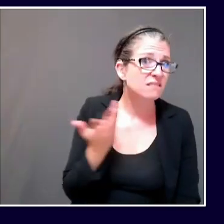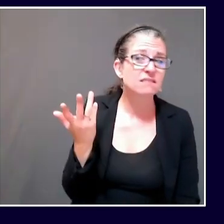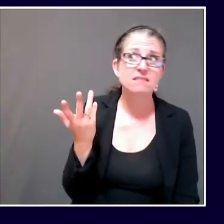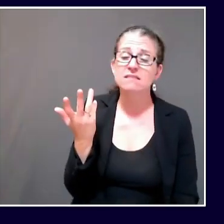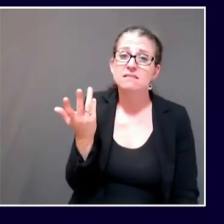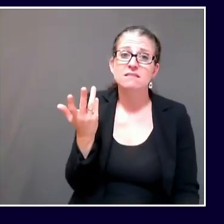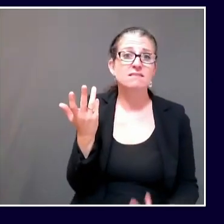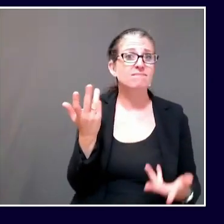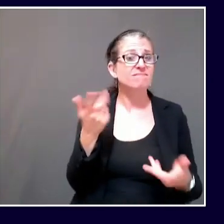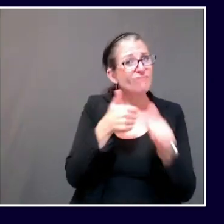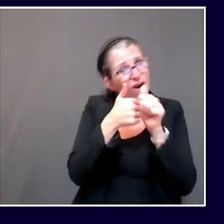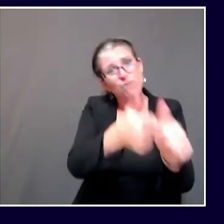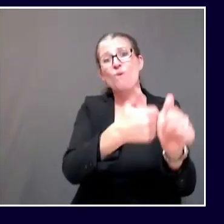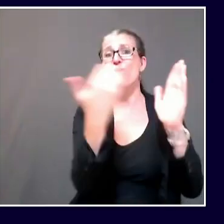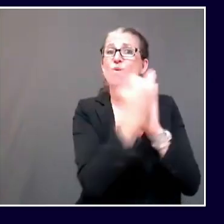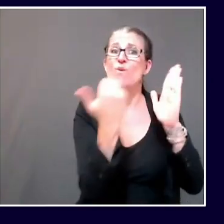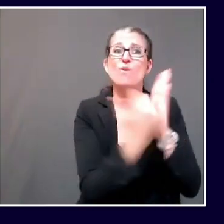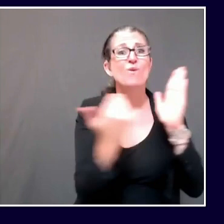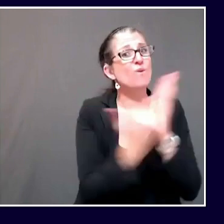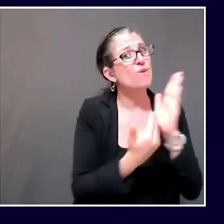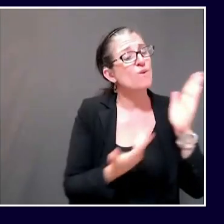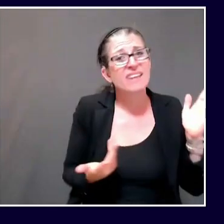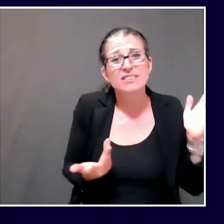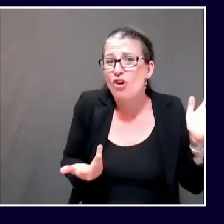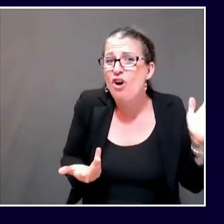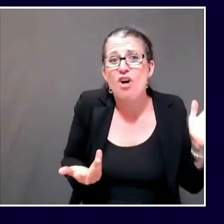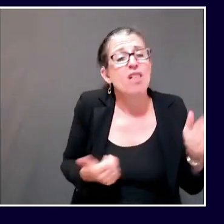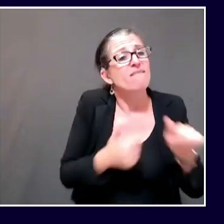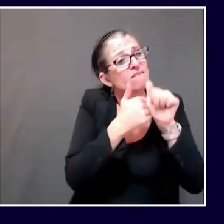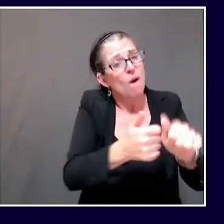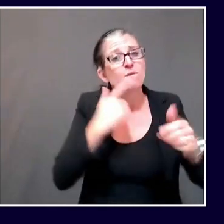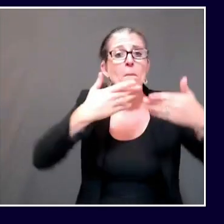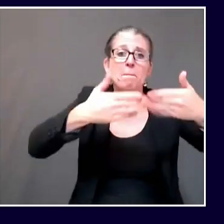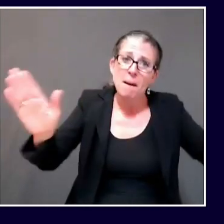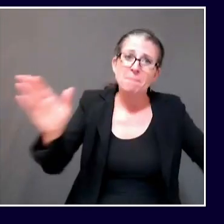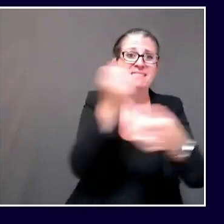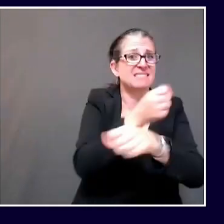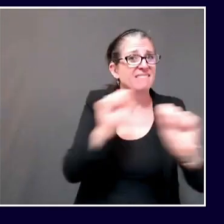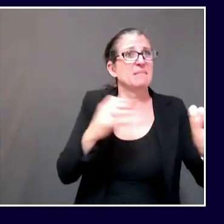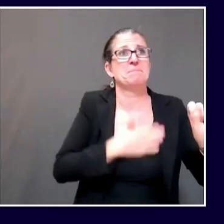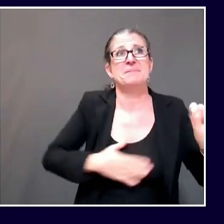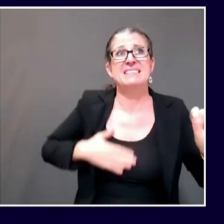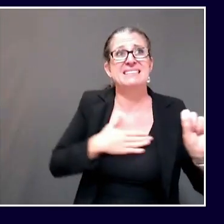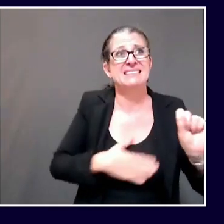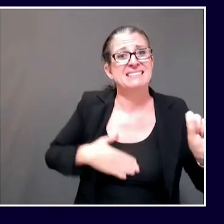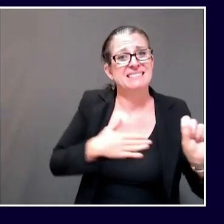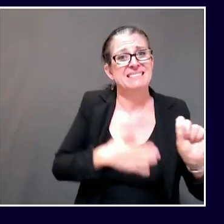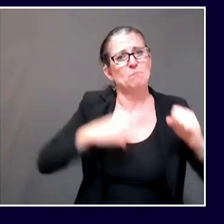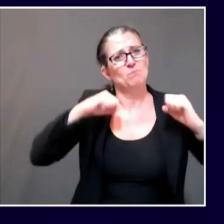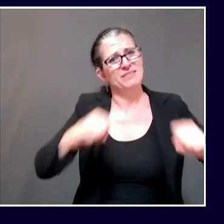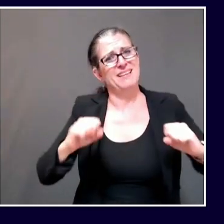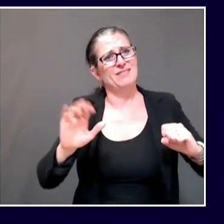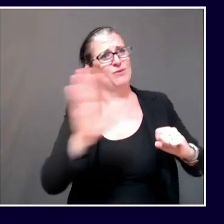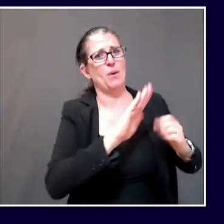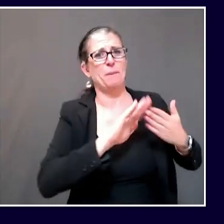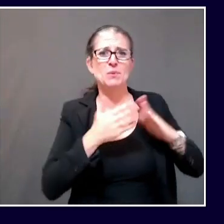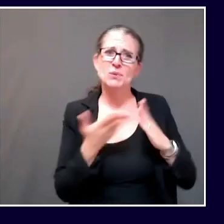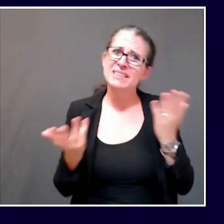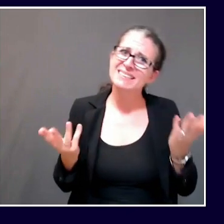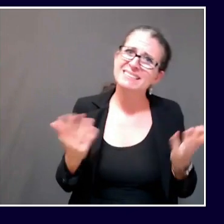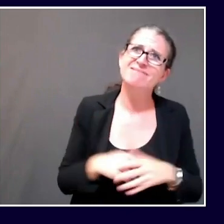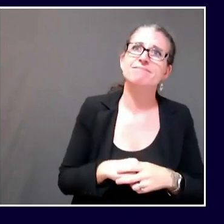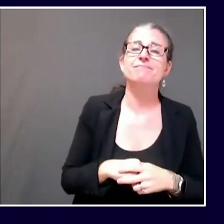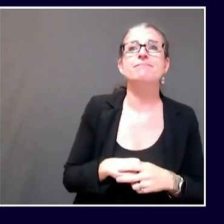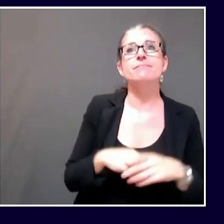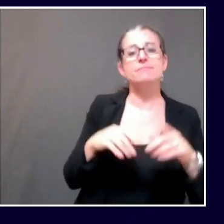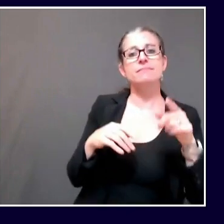policy, but because it does protect your community. Actually, I'm sorry, can I just ask one more follow-up on that one, Commissioner